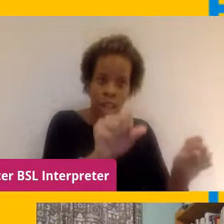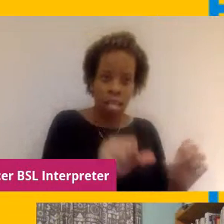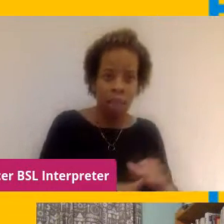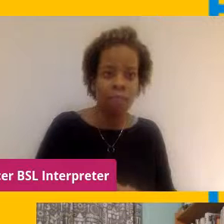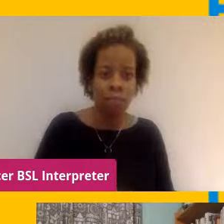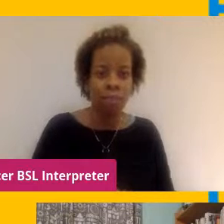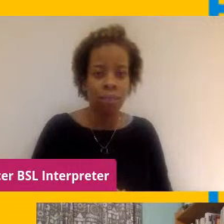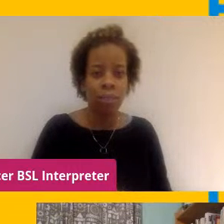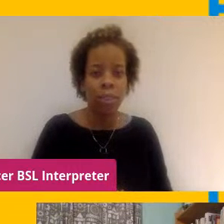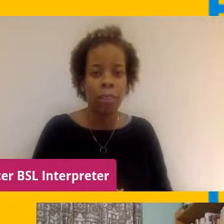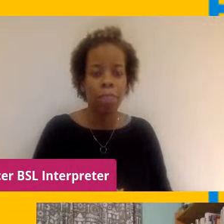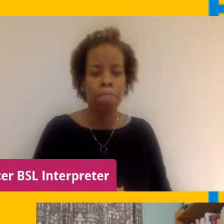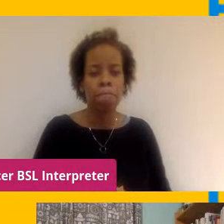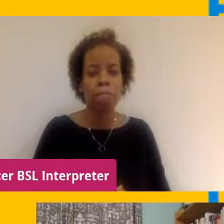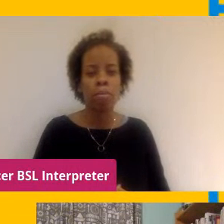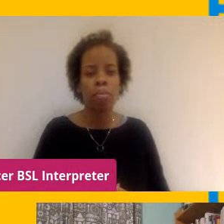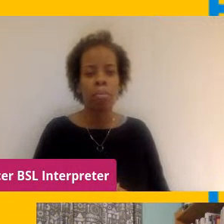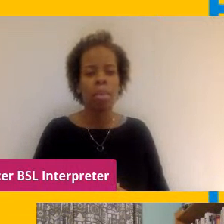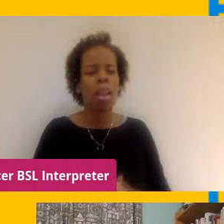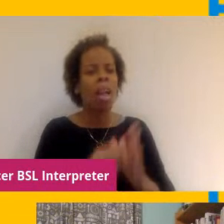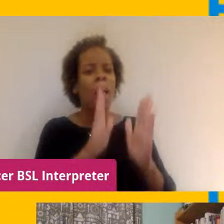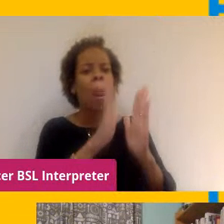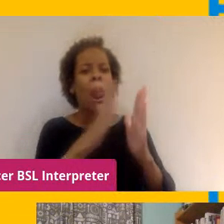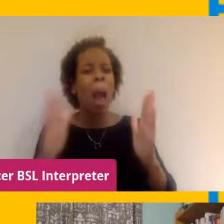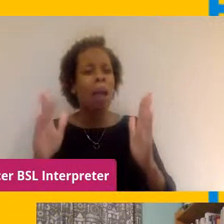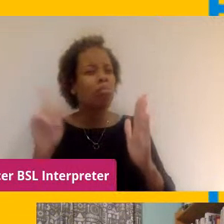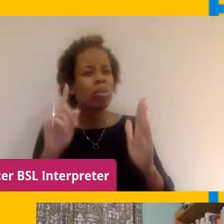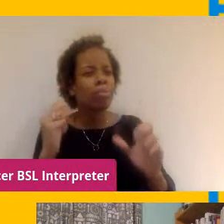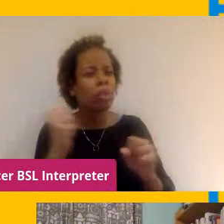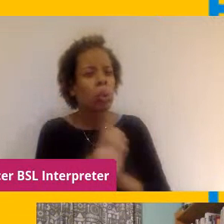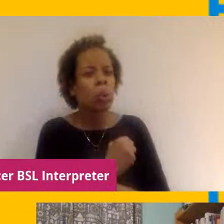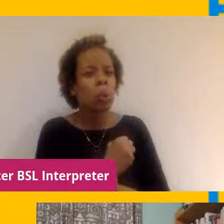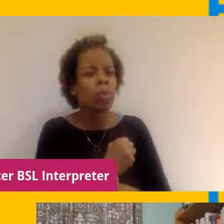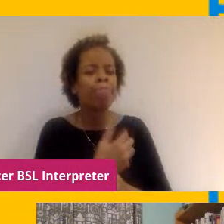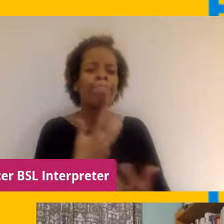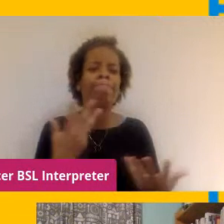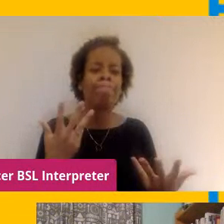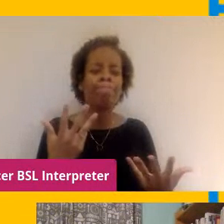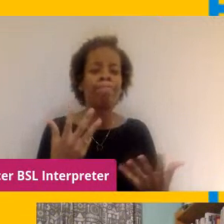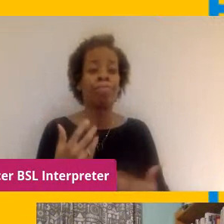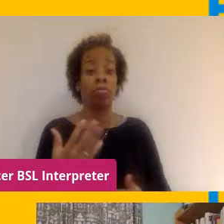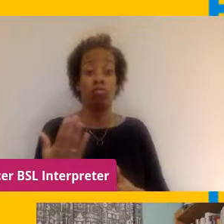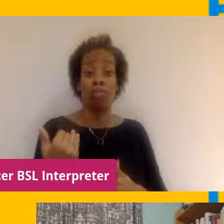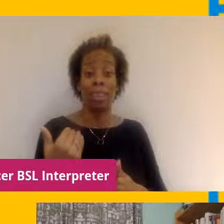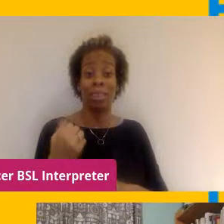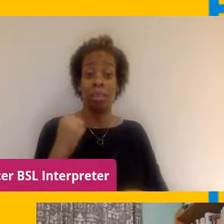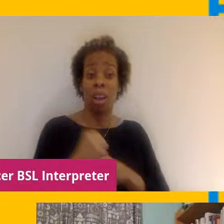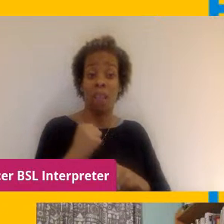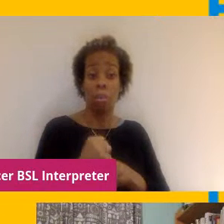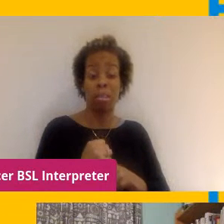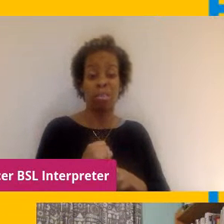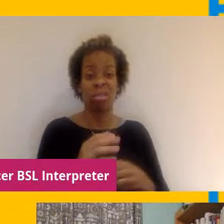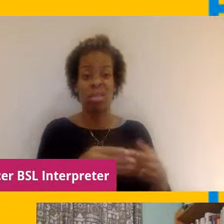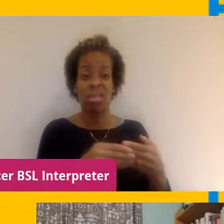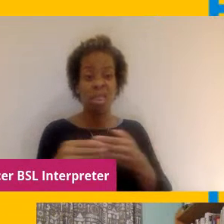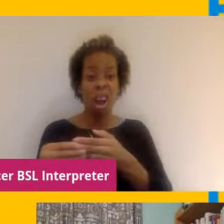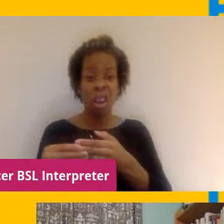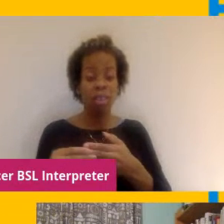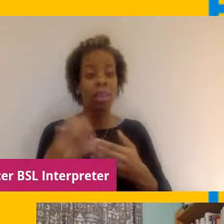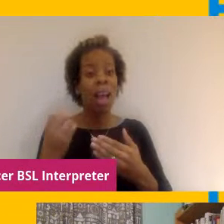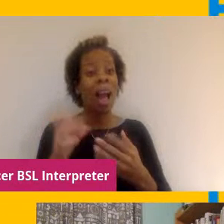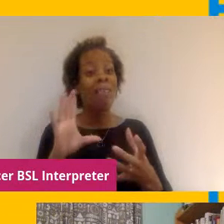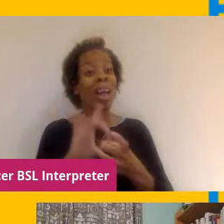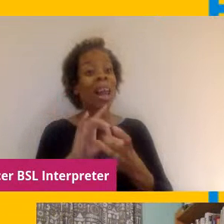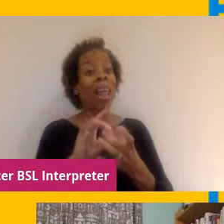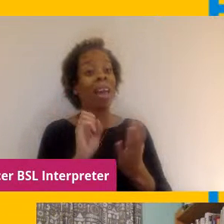libraries, you know, there's lots of research that's been put out there. So the recent government guidance that's gone out does have a link